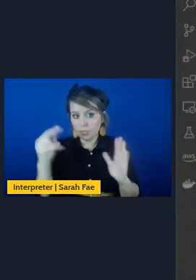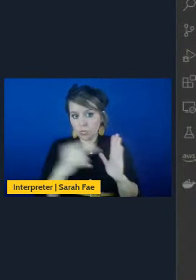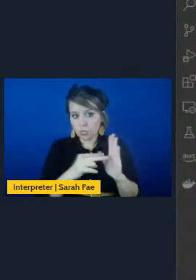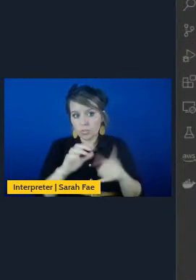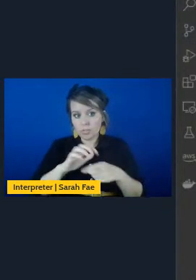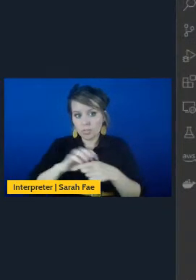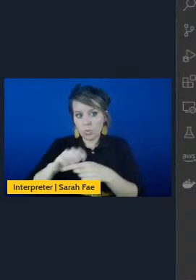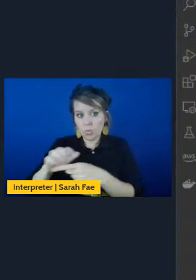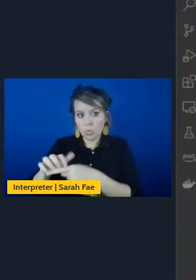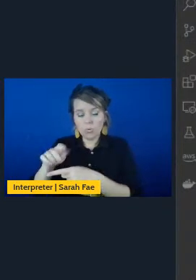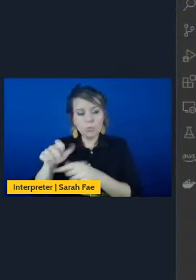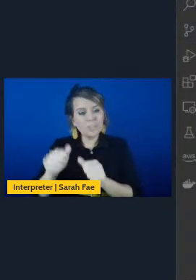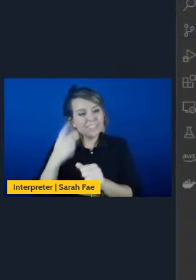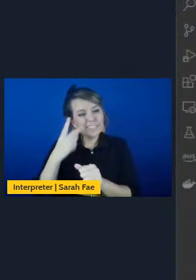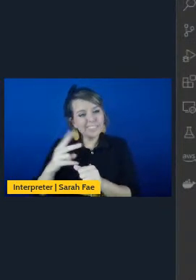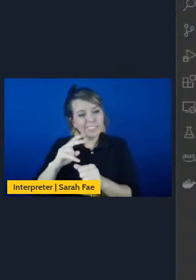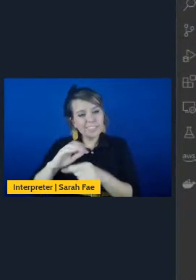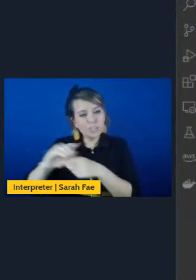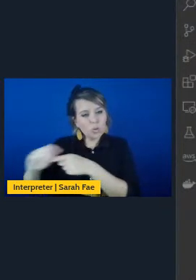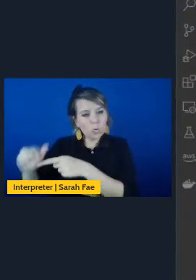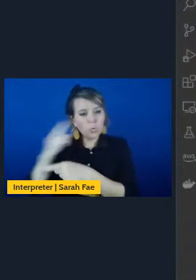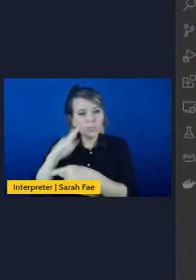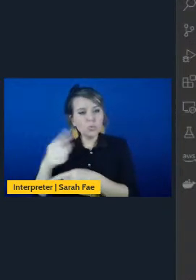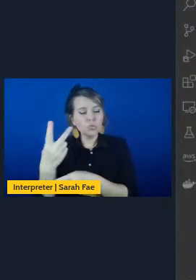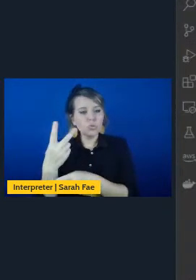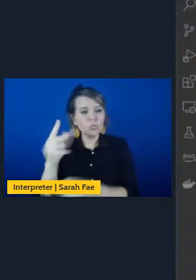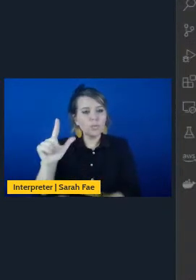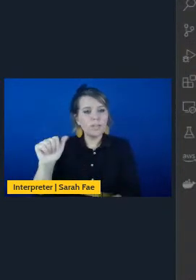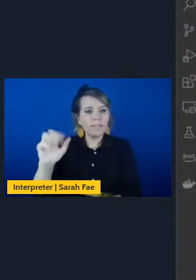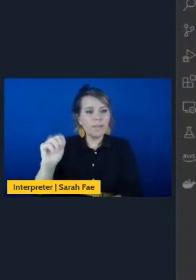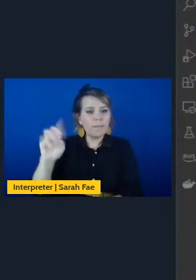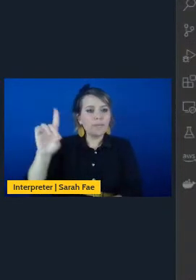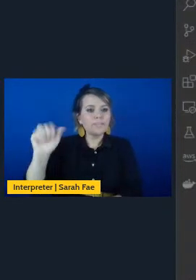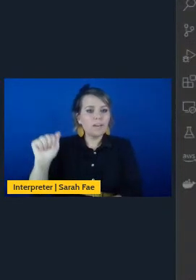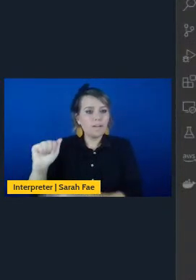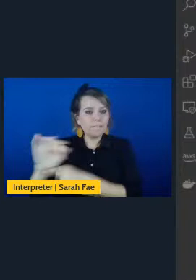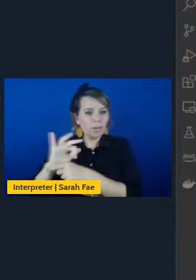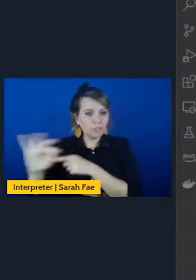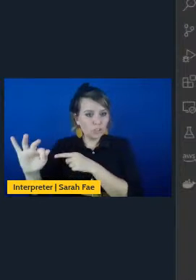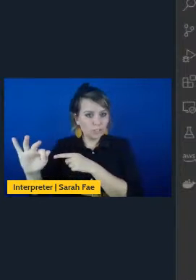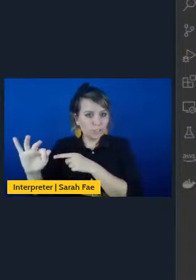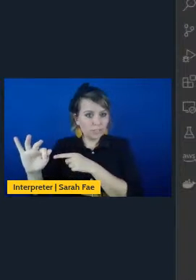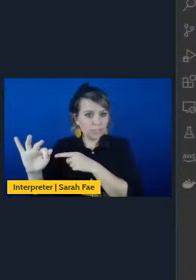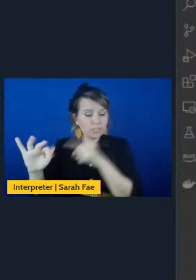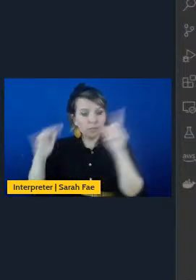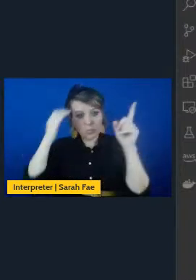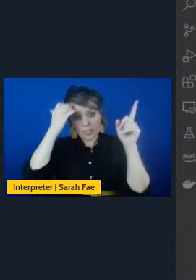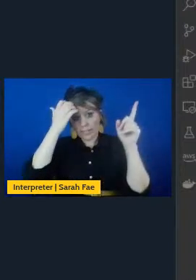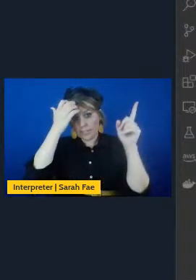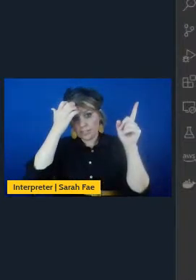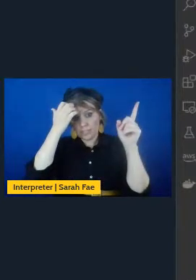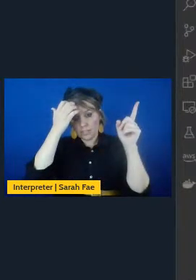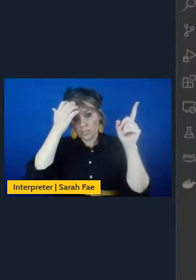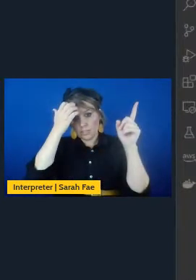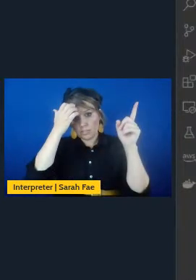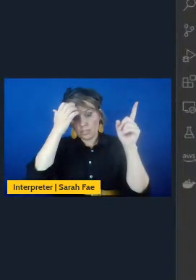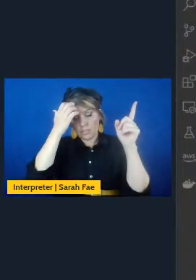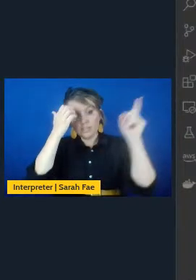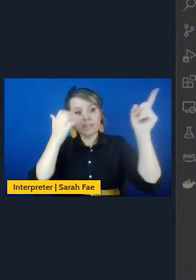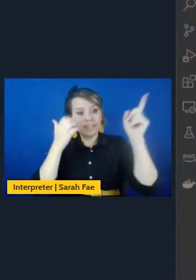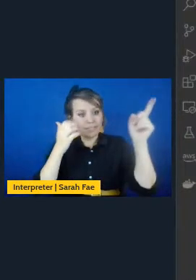can see the code for the two Lambda functions. So here's the code, which is for the text to